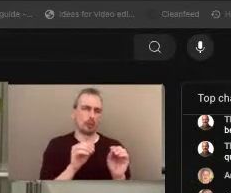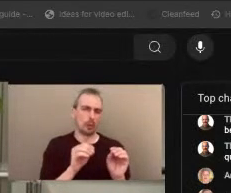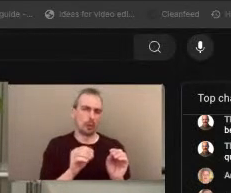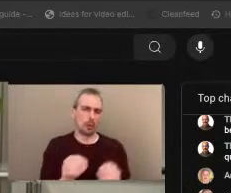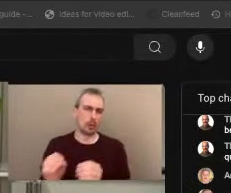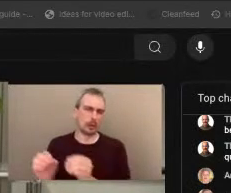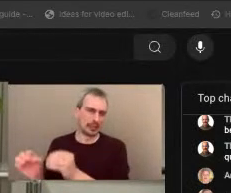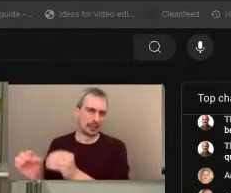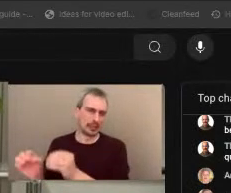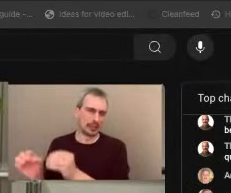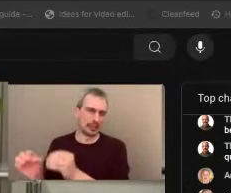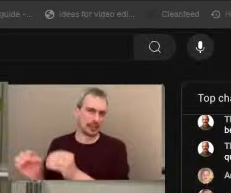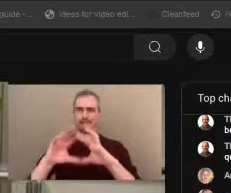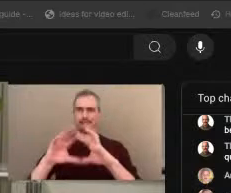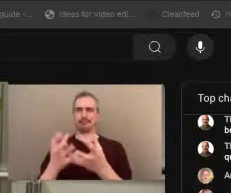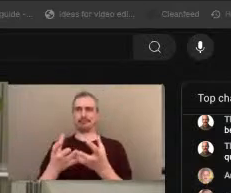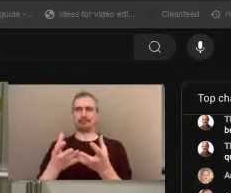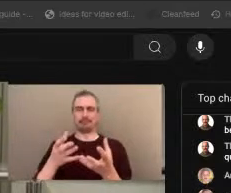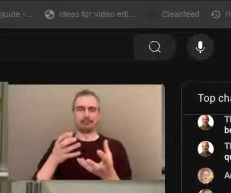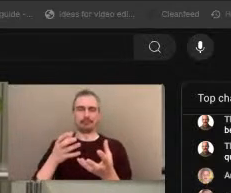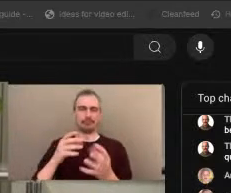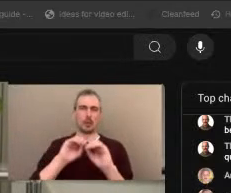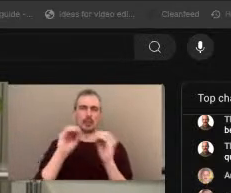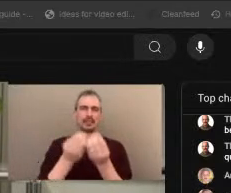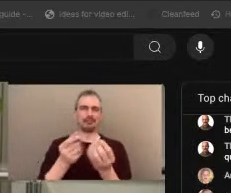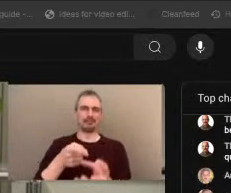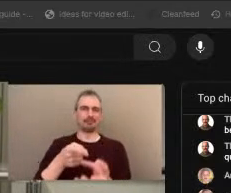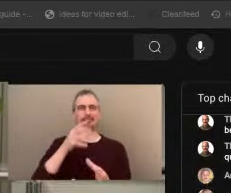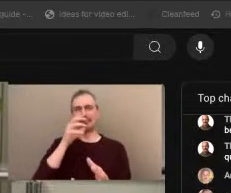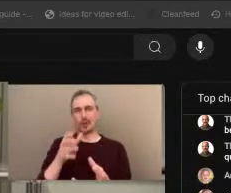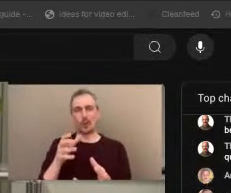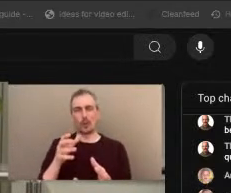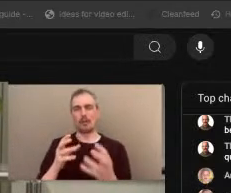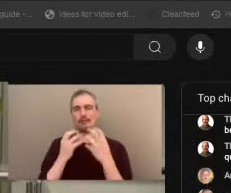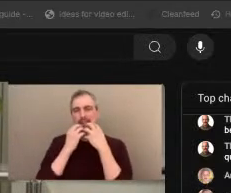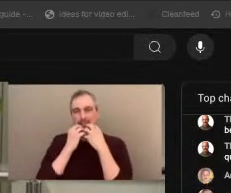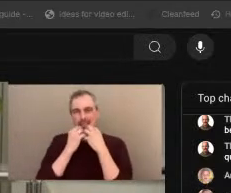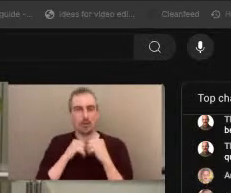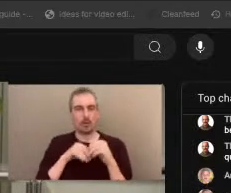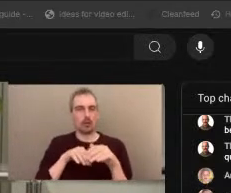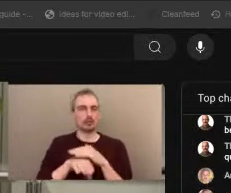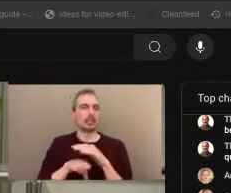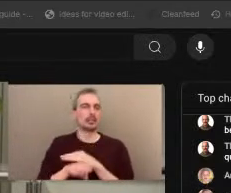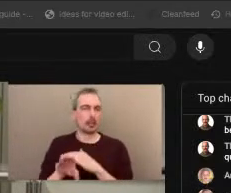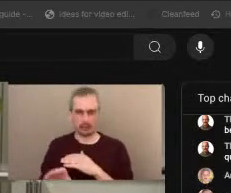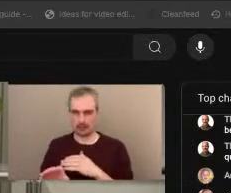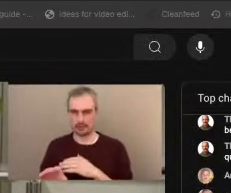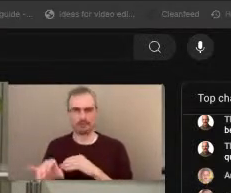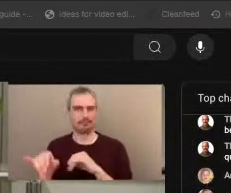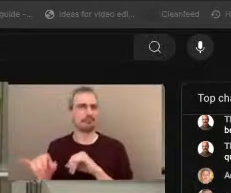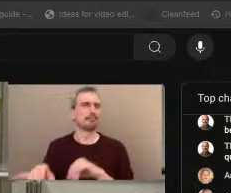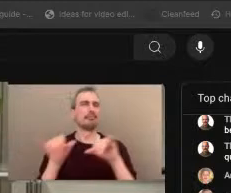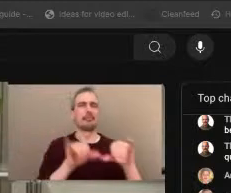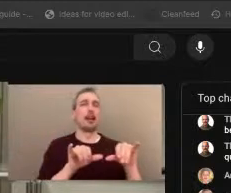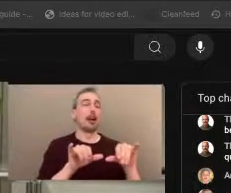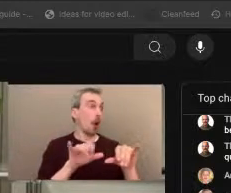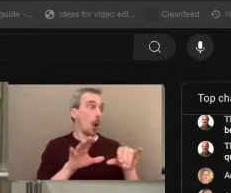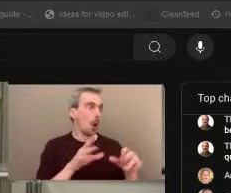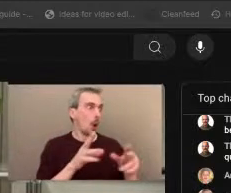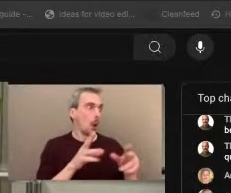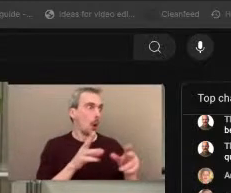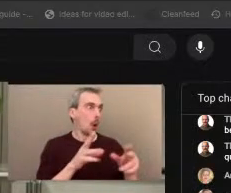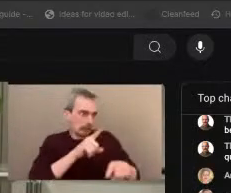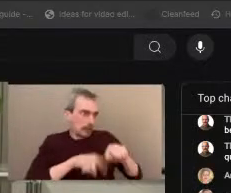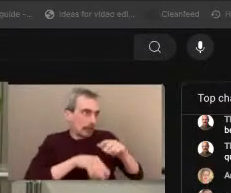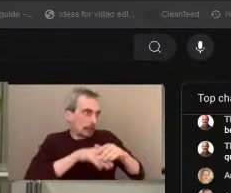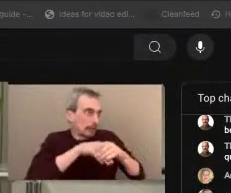value accessibility to the same degree they do just, like a user can't log in or something. Currently like on that's, screen, gotta stop the we line. see Our end-to-end tests value presenter that.